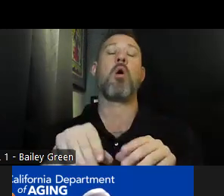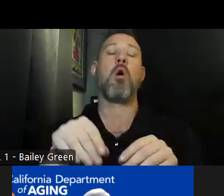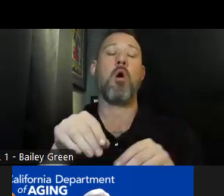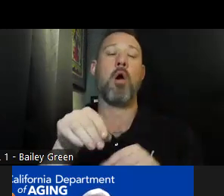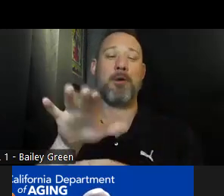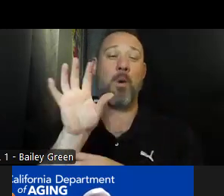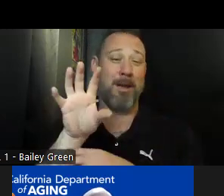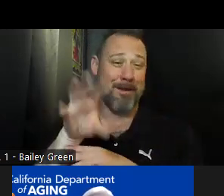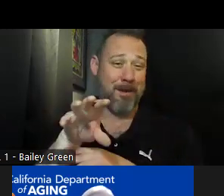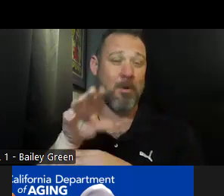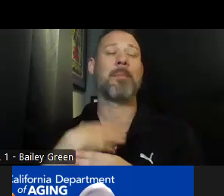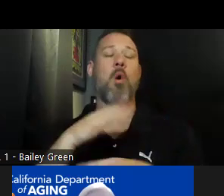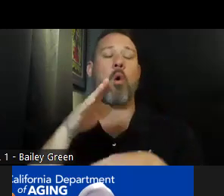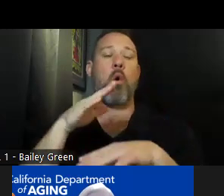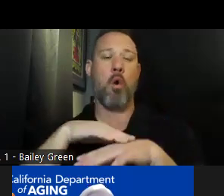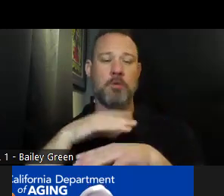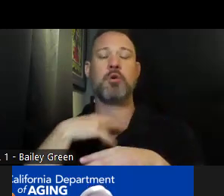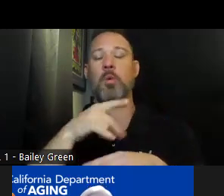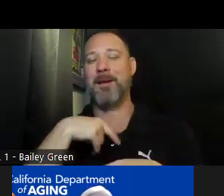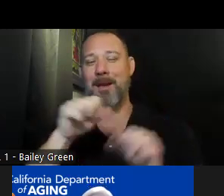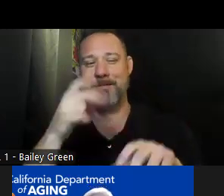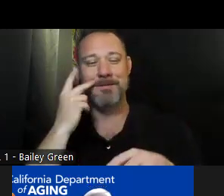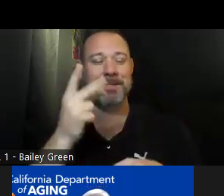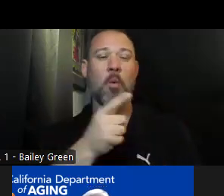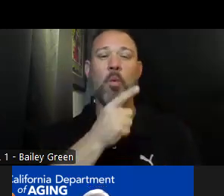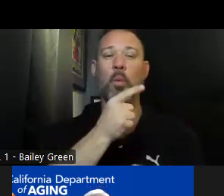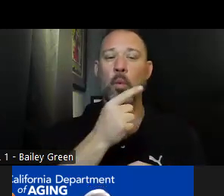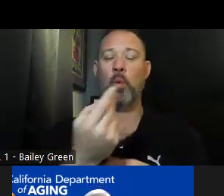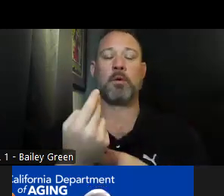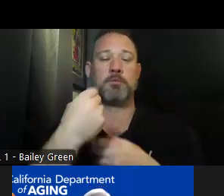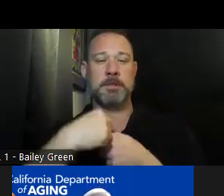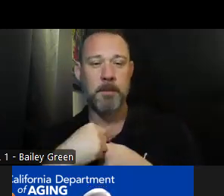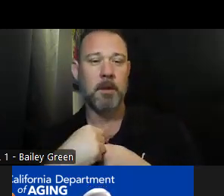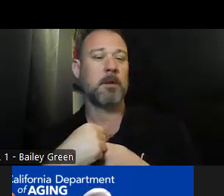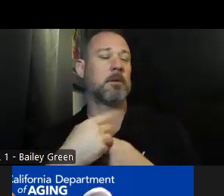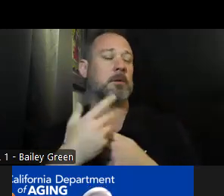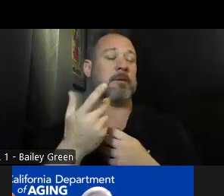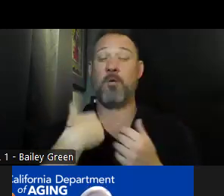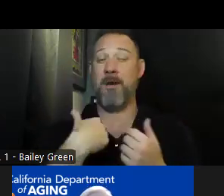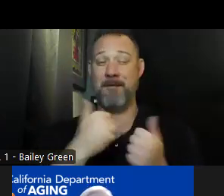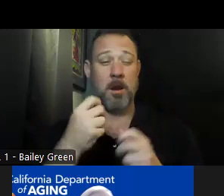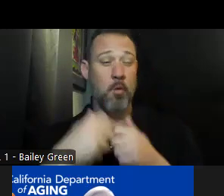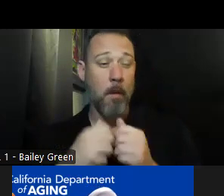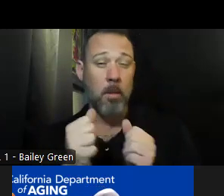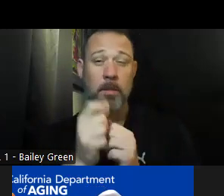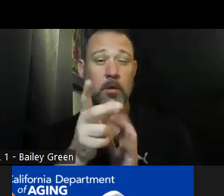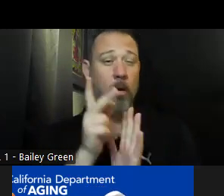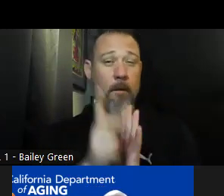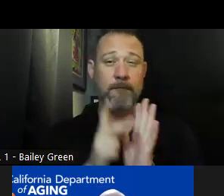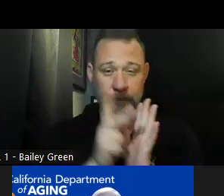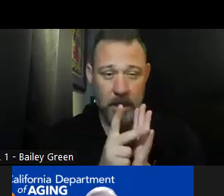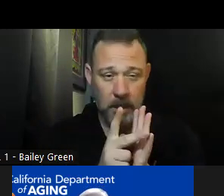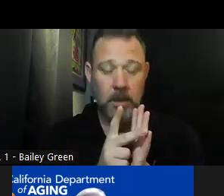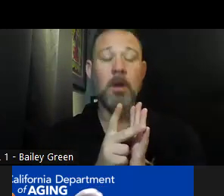everybody is here and participating. If you have trouble with your video today, feel free to drop